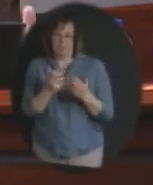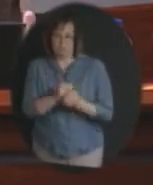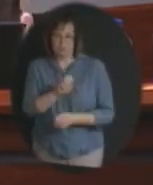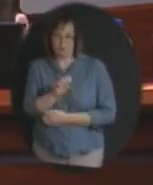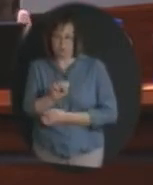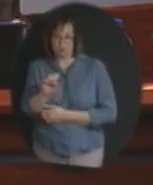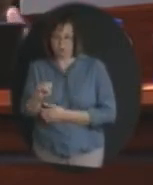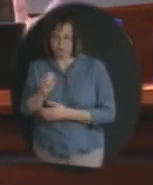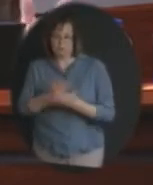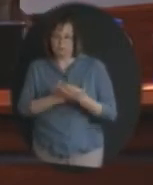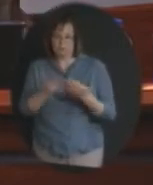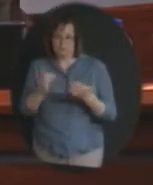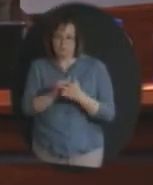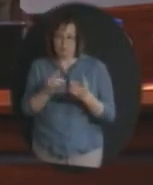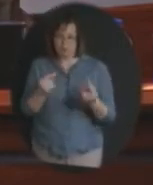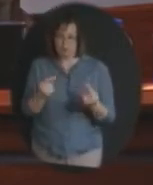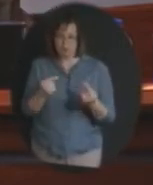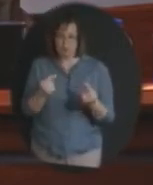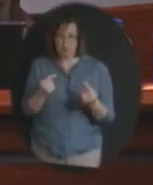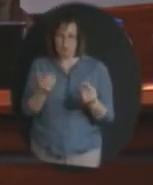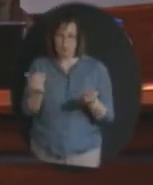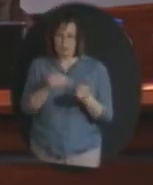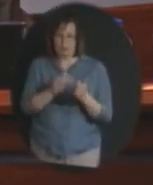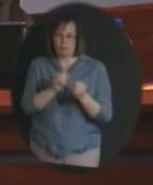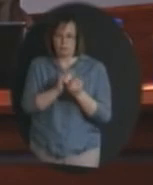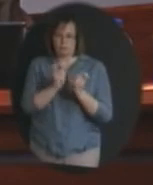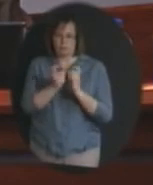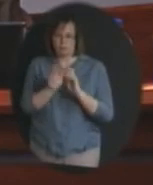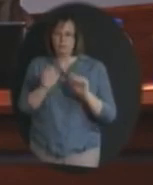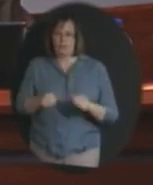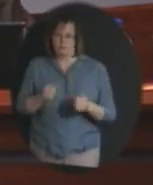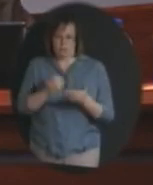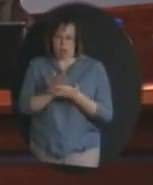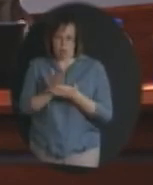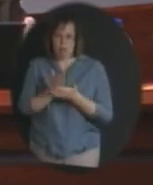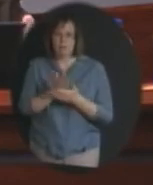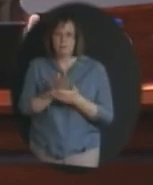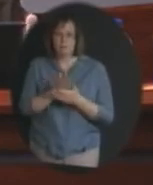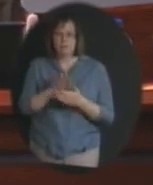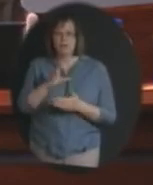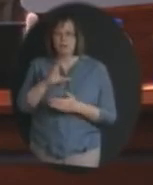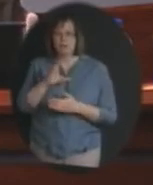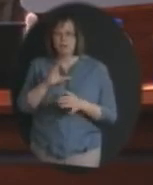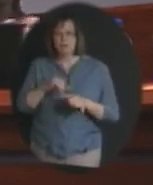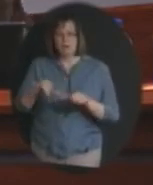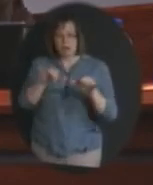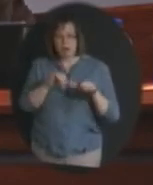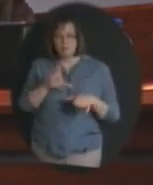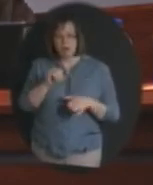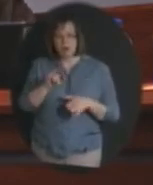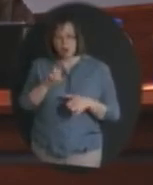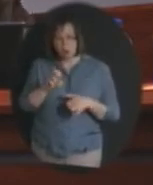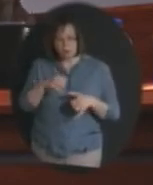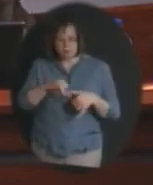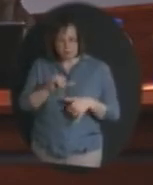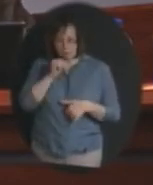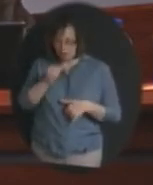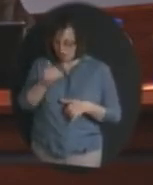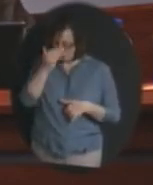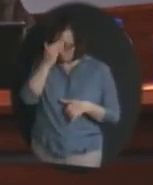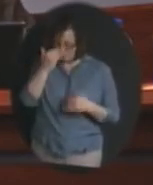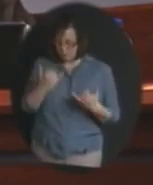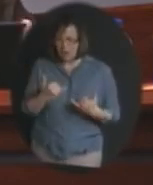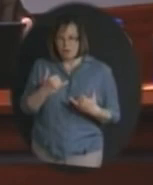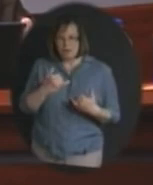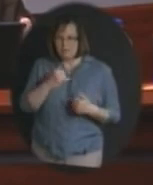studies and some things we do, but again, with this modification, we can be okay. The Common Core is still one that is unknown at this point. It did